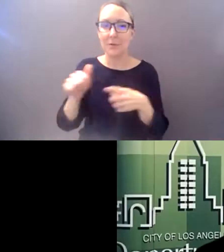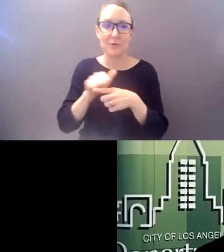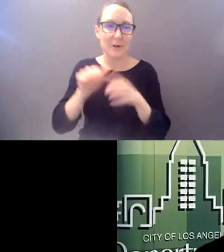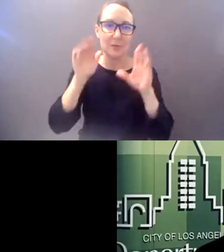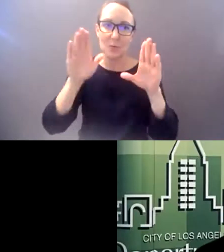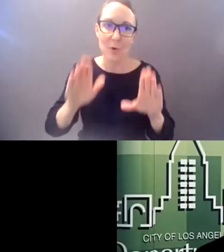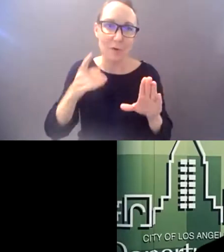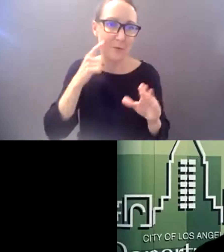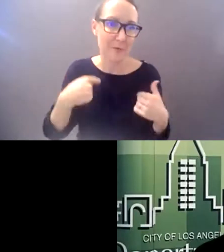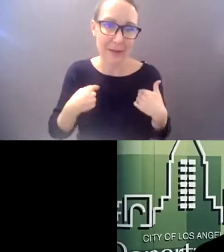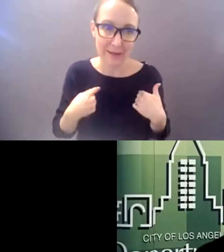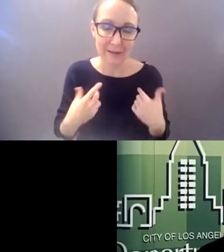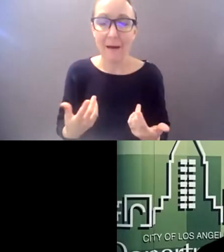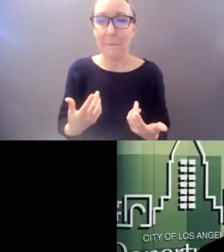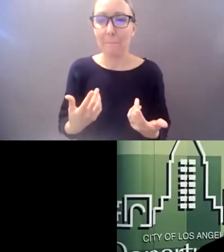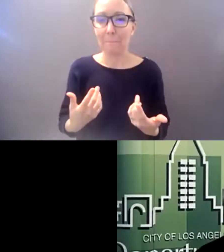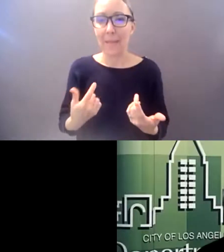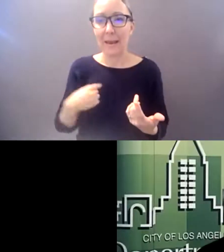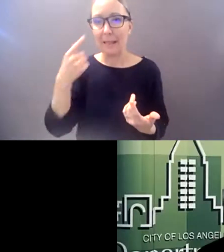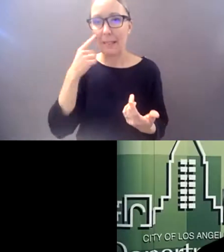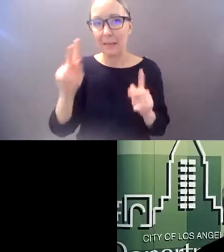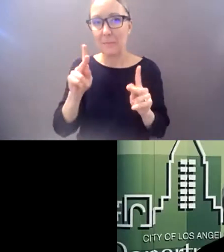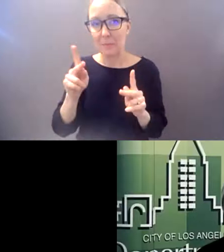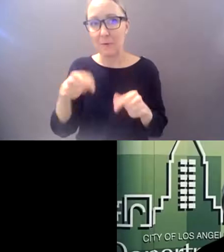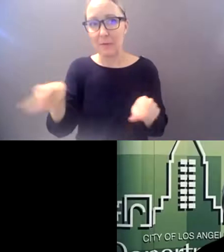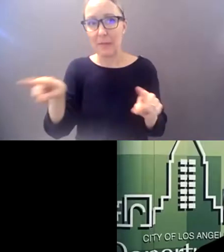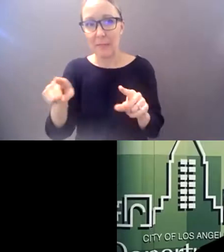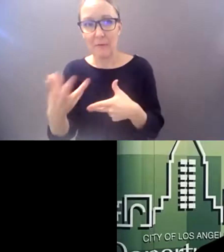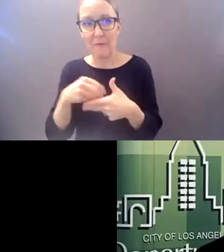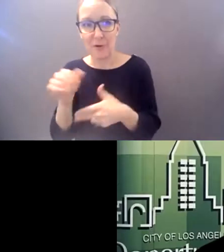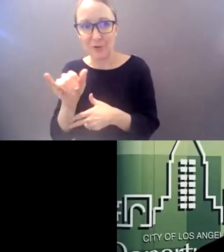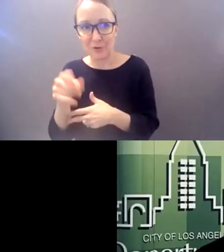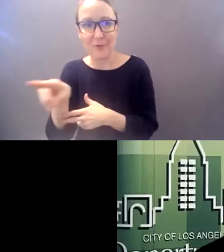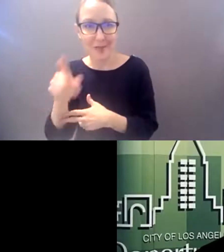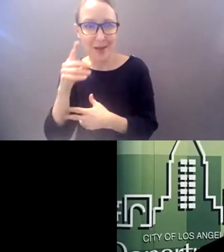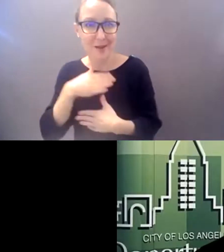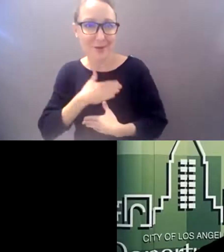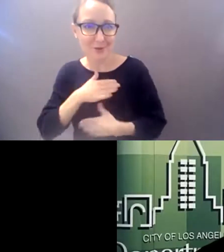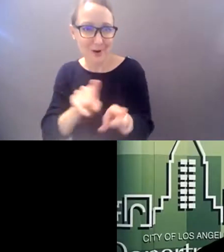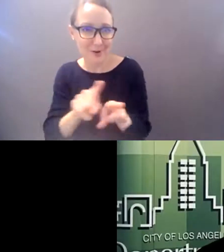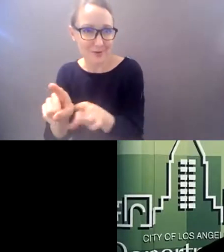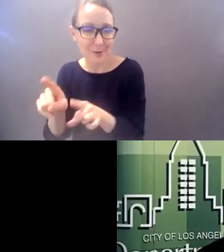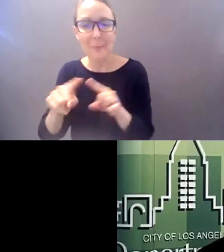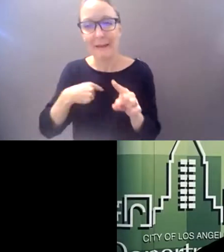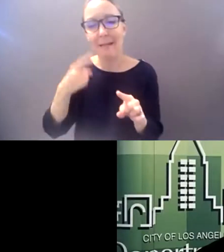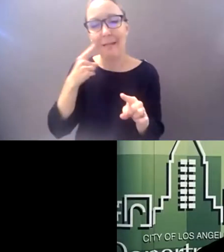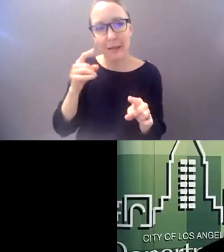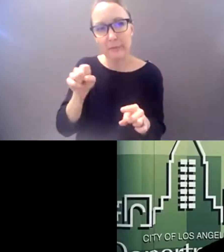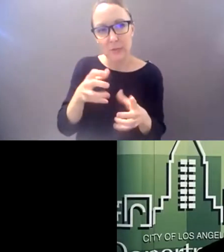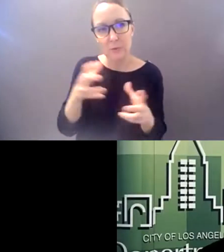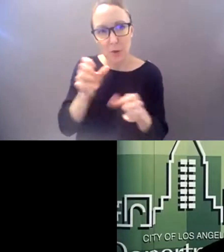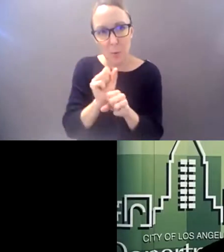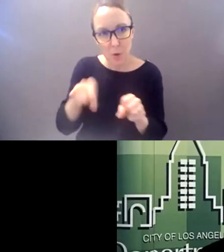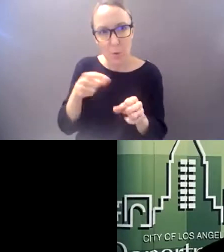for me to participate, and I think that folks that attended really enjoyed it. I still think there's a lot of work for us to do and